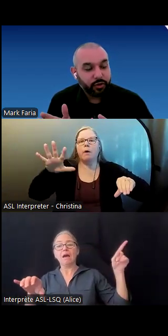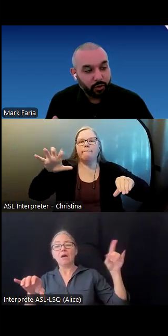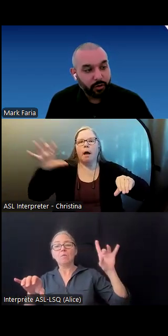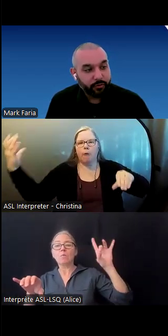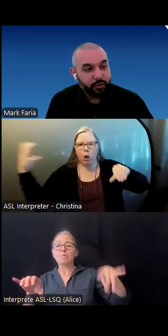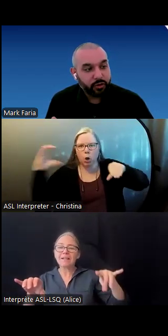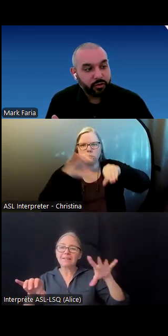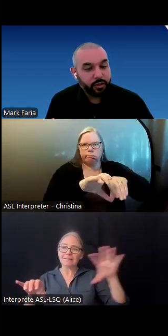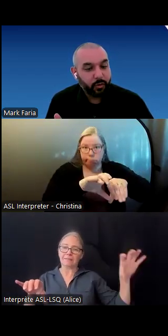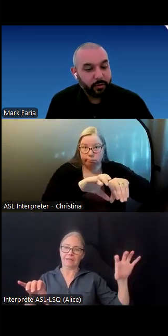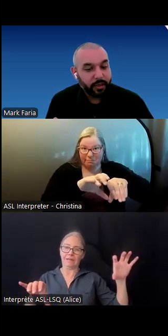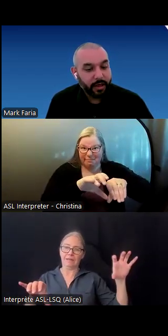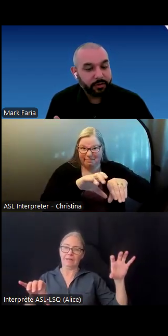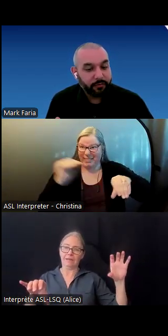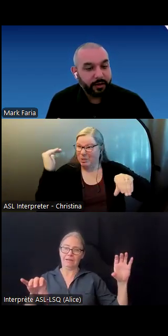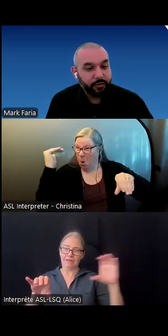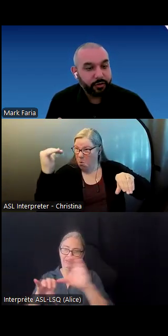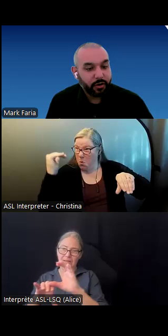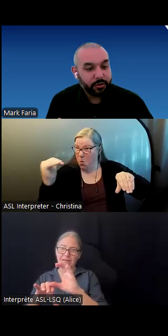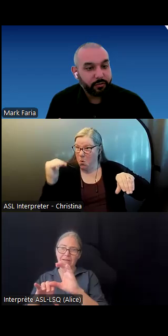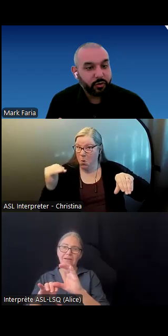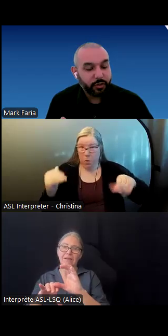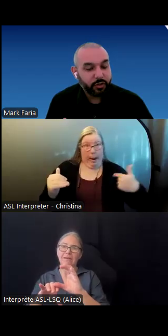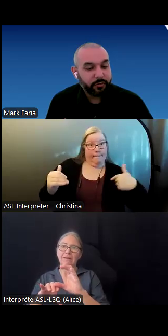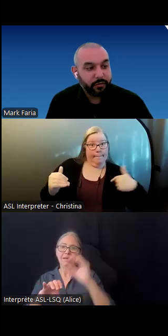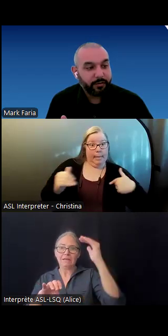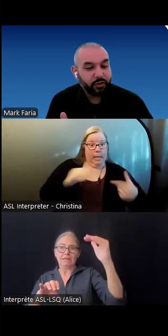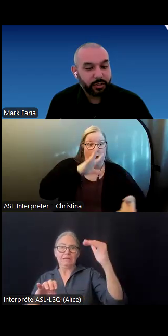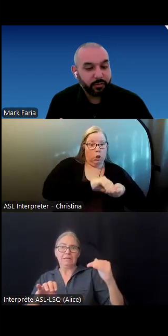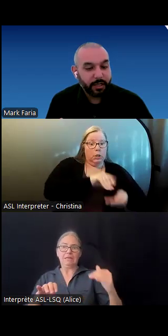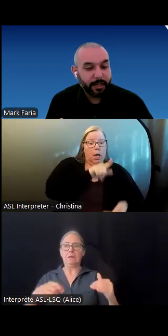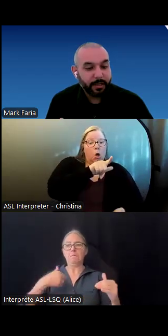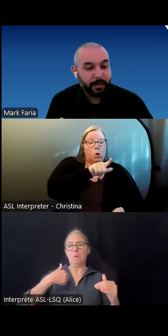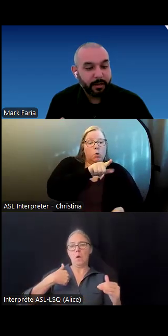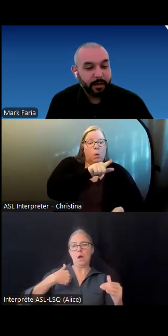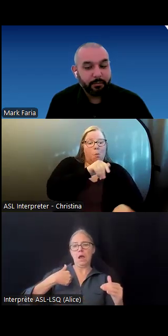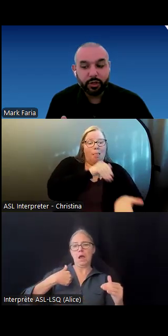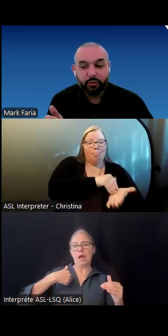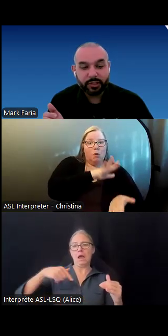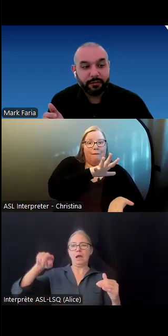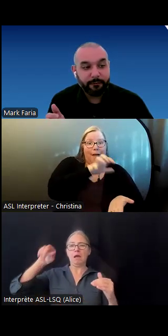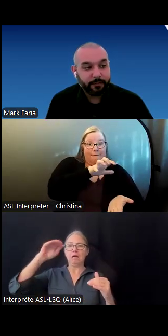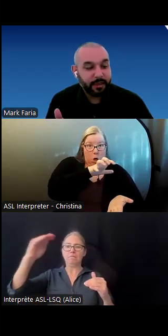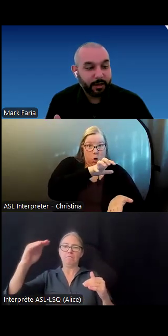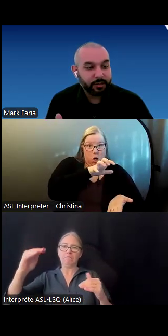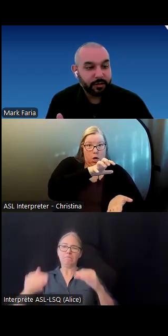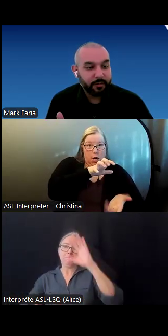your total contributions would be $21,500 from 2025 to 2029, but you'd receive